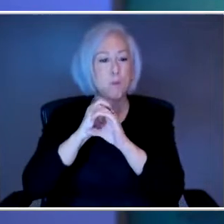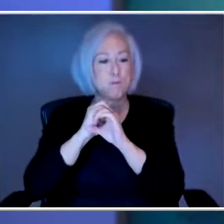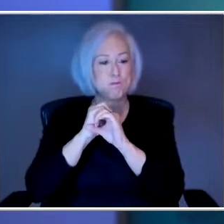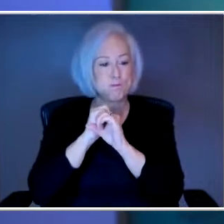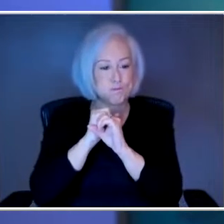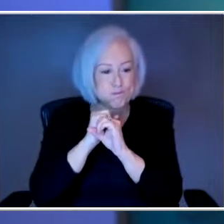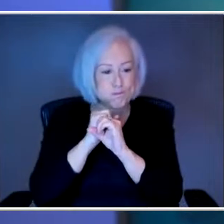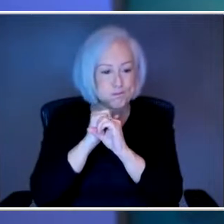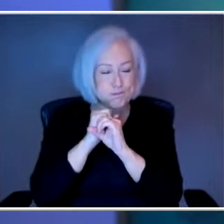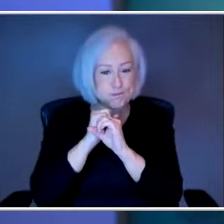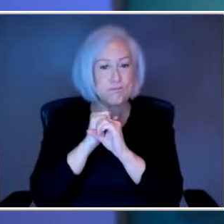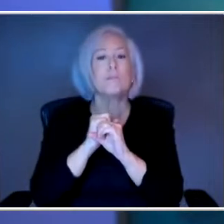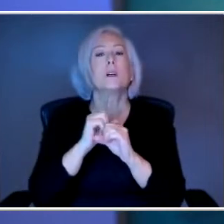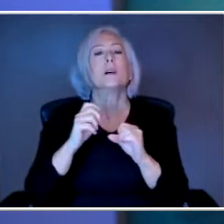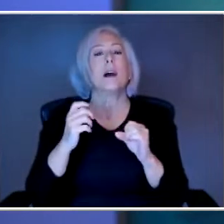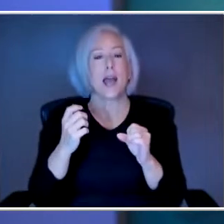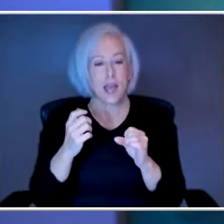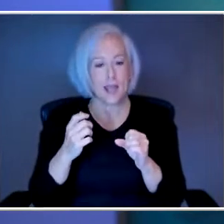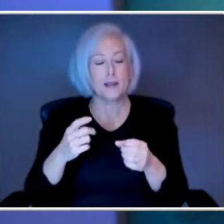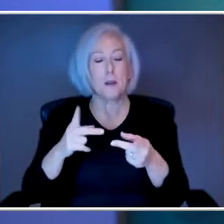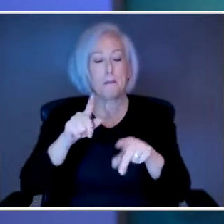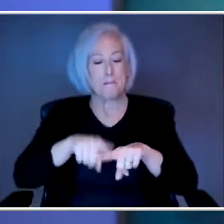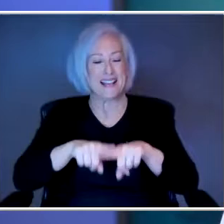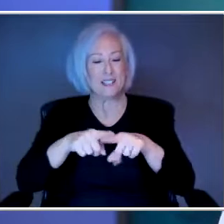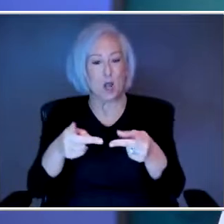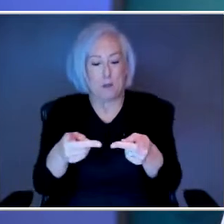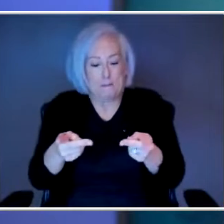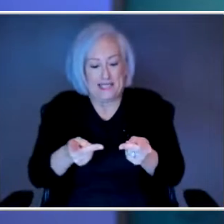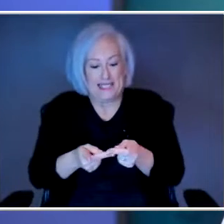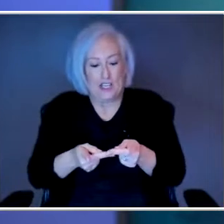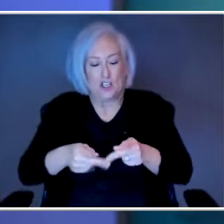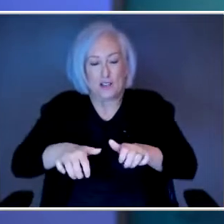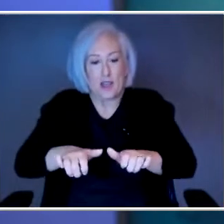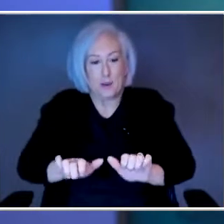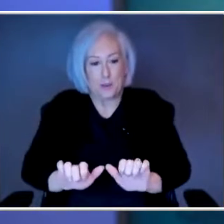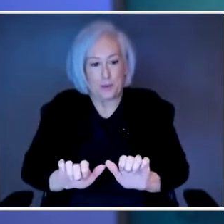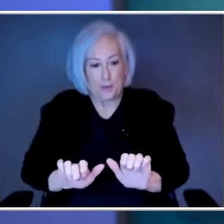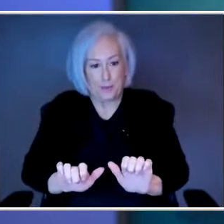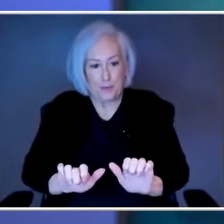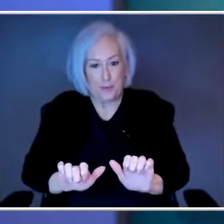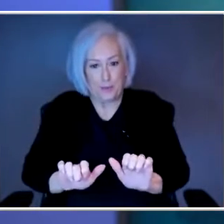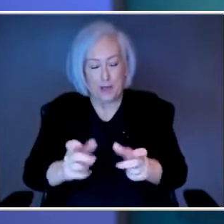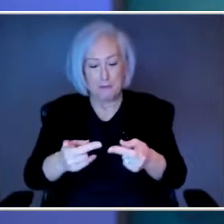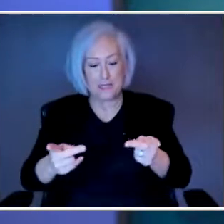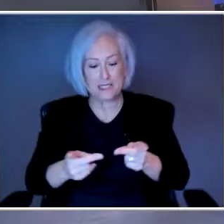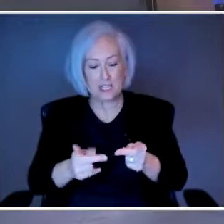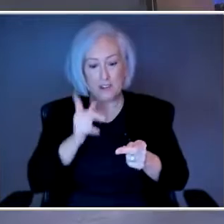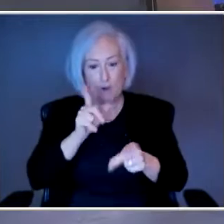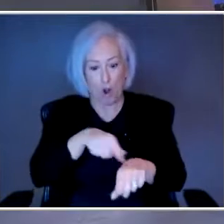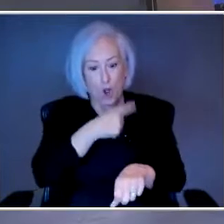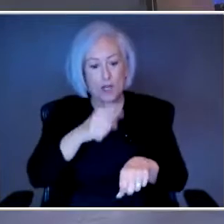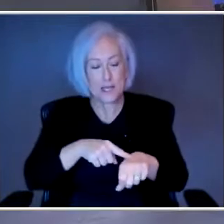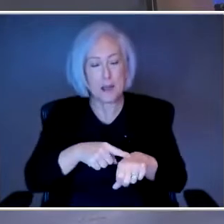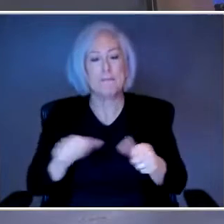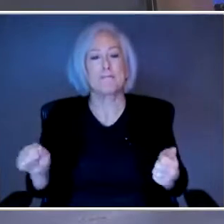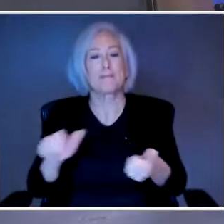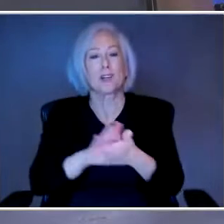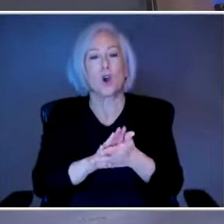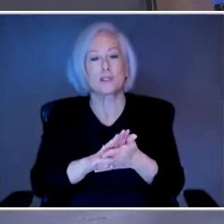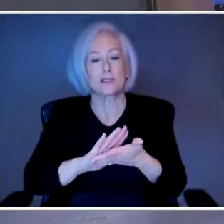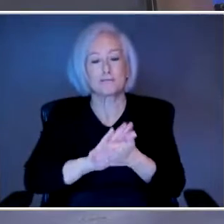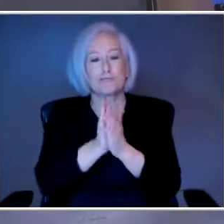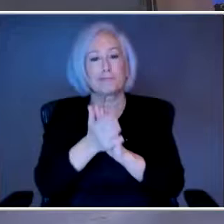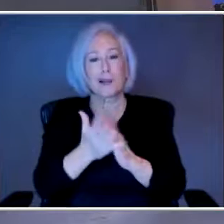cause those episodic symptoms. So even just putting your wrist in that extended position for a while will make them fall asleep. So how does it progress?